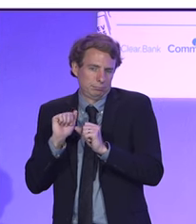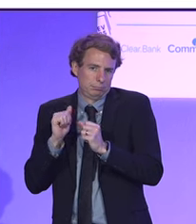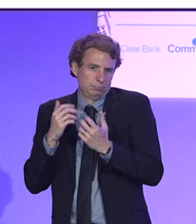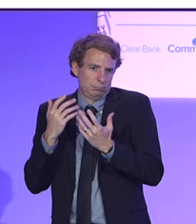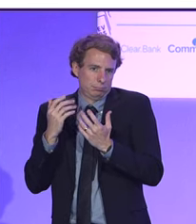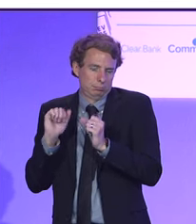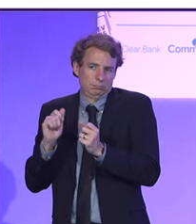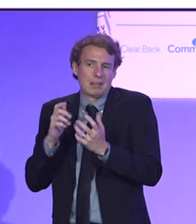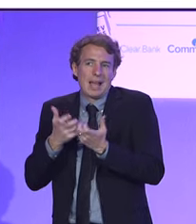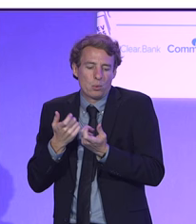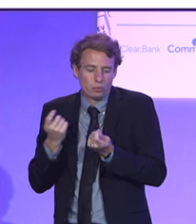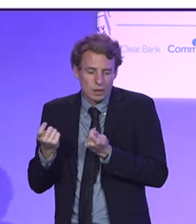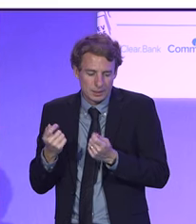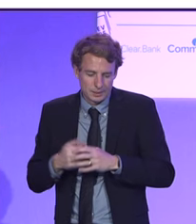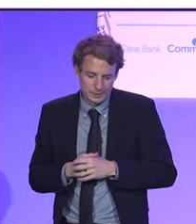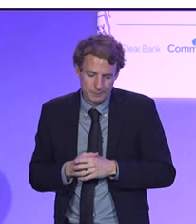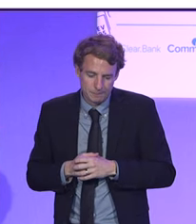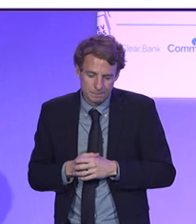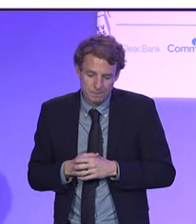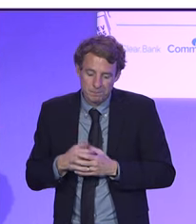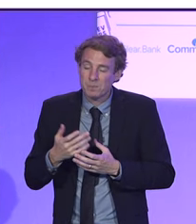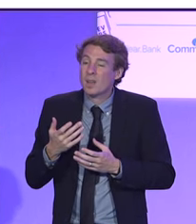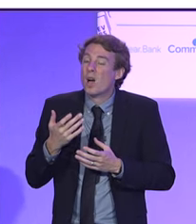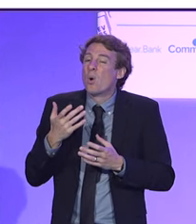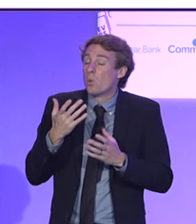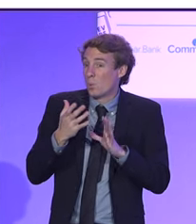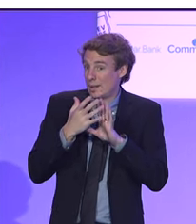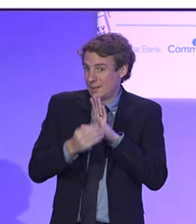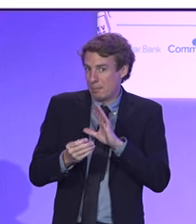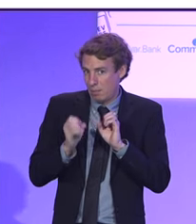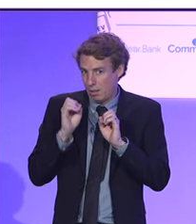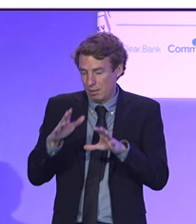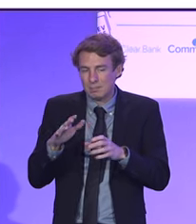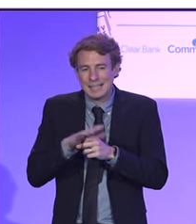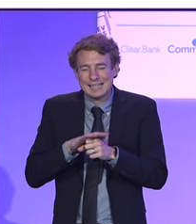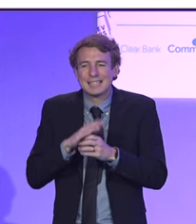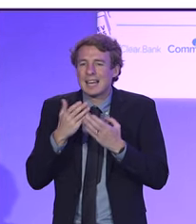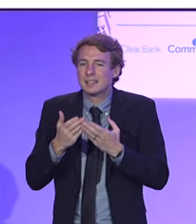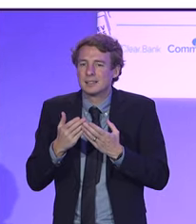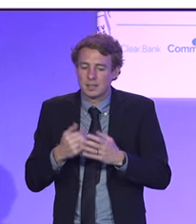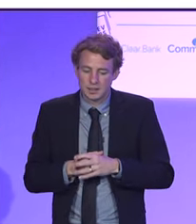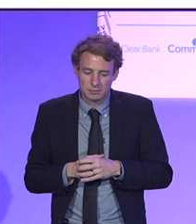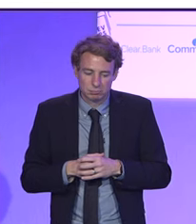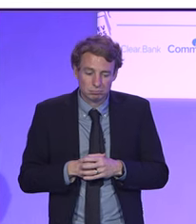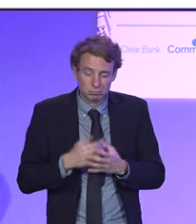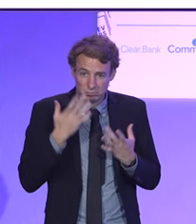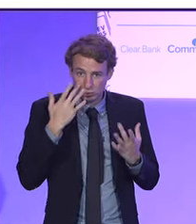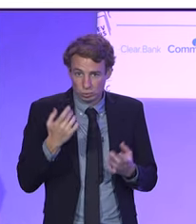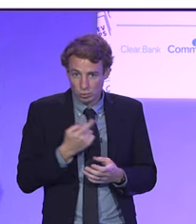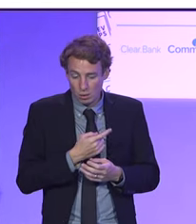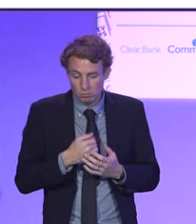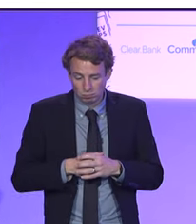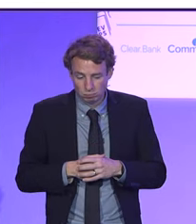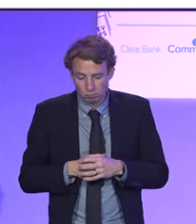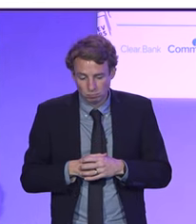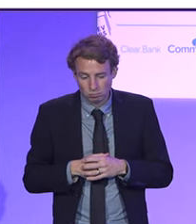the running. The typical example case study I'm going to show you one here is of an event-driven